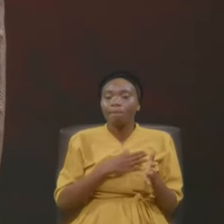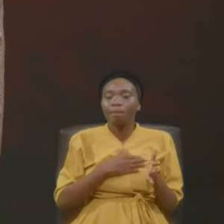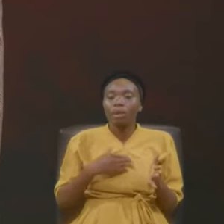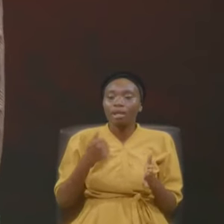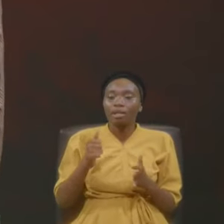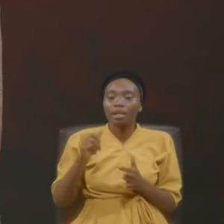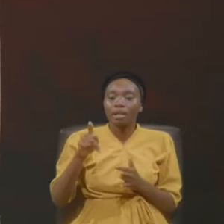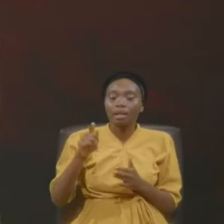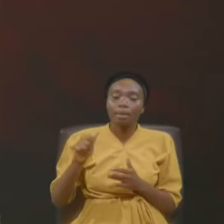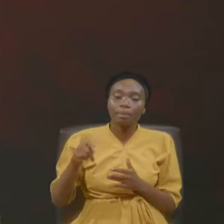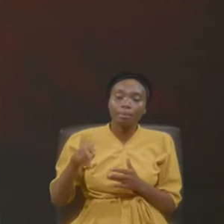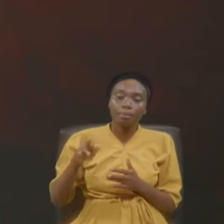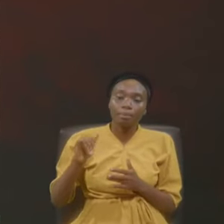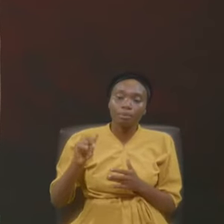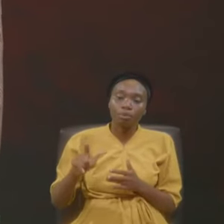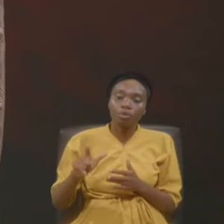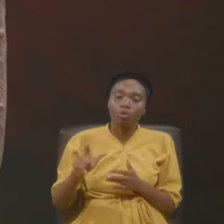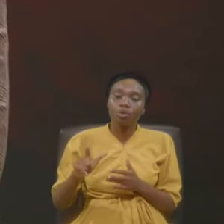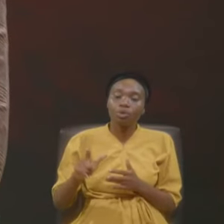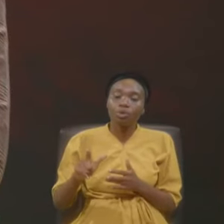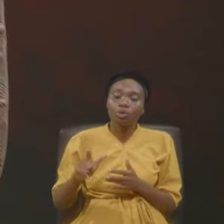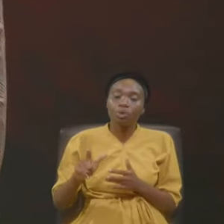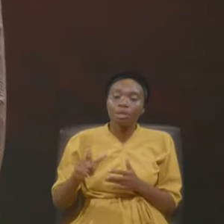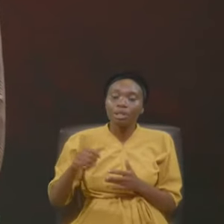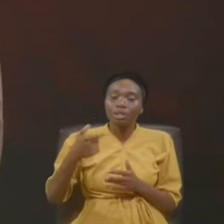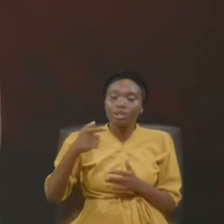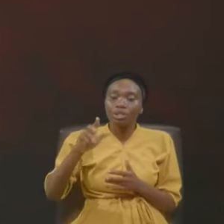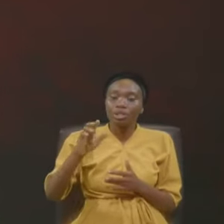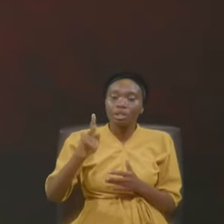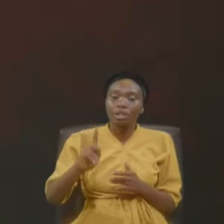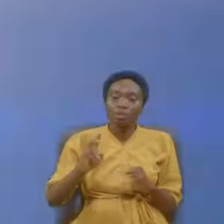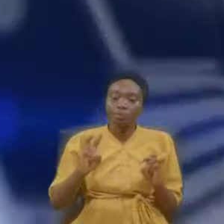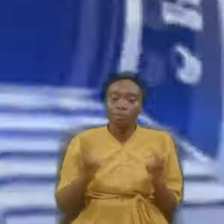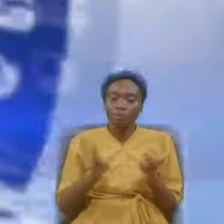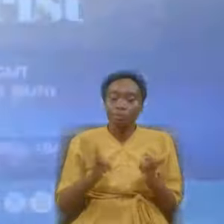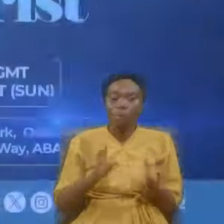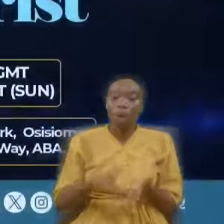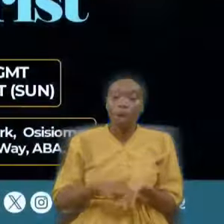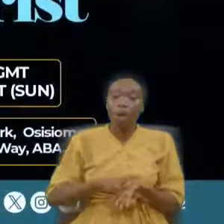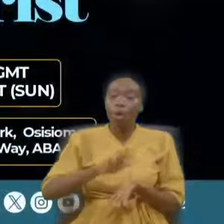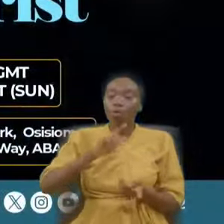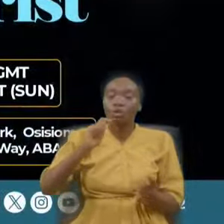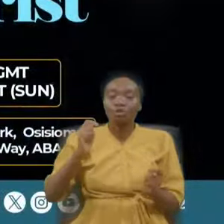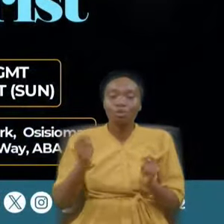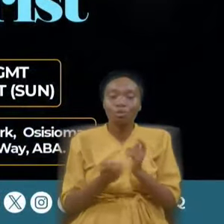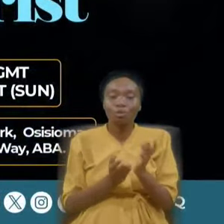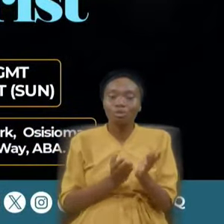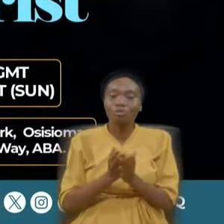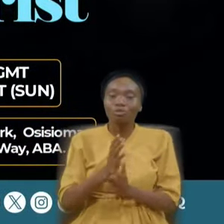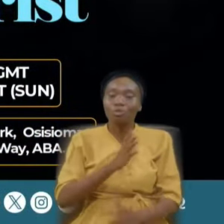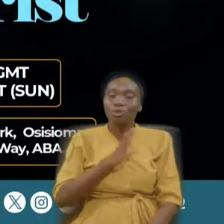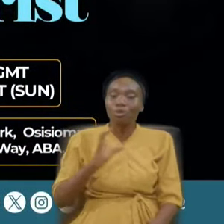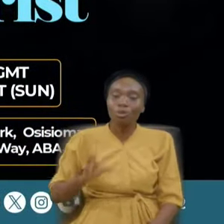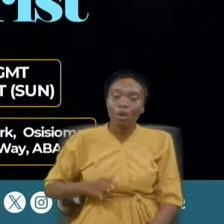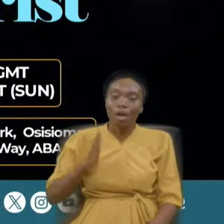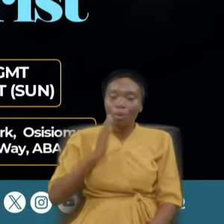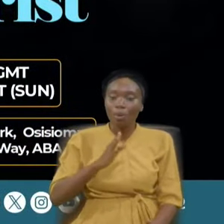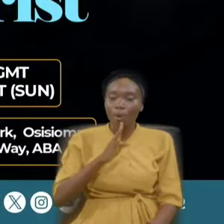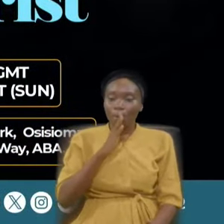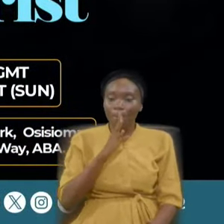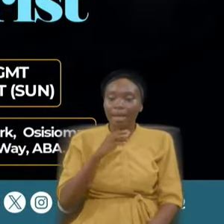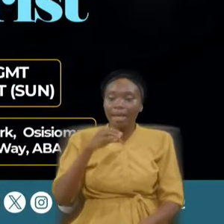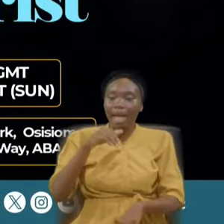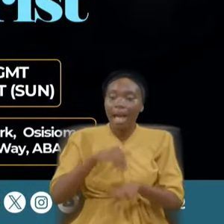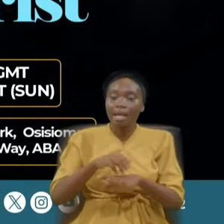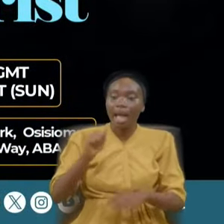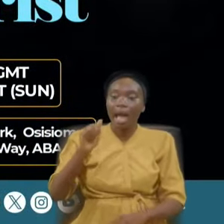April edition of the GCK with the theme Glorious Transformation Through Christ will be hosted by